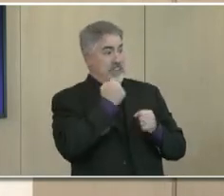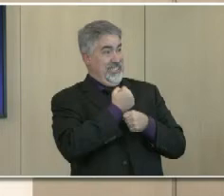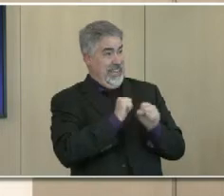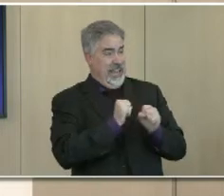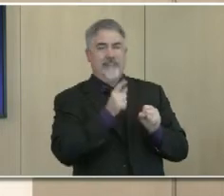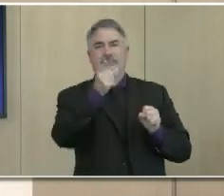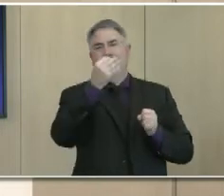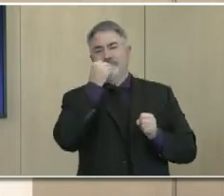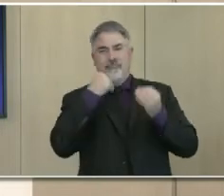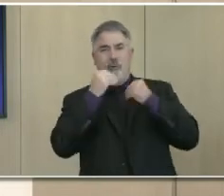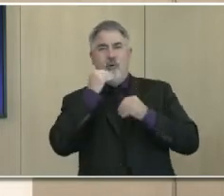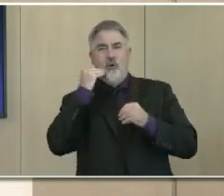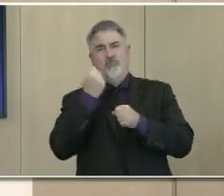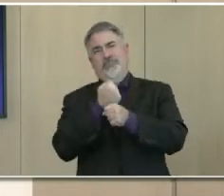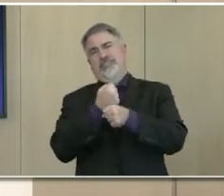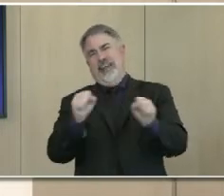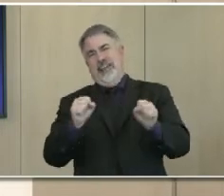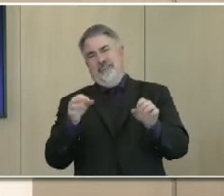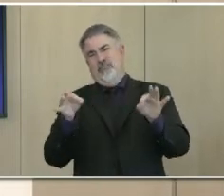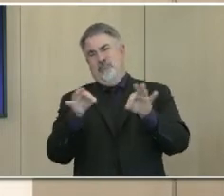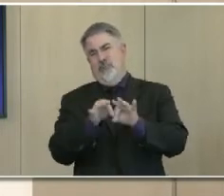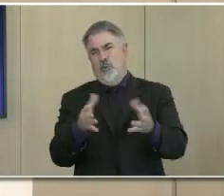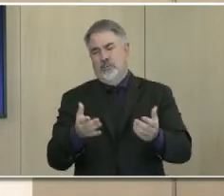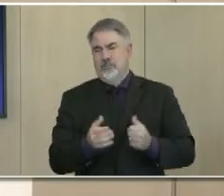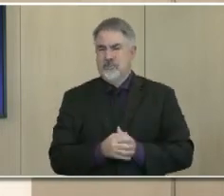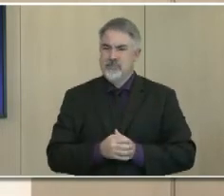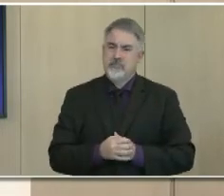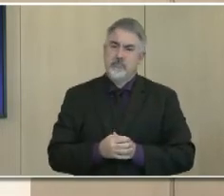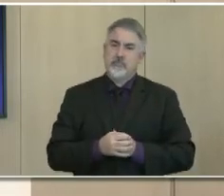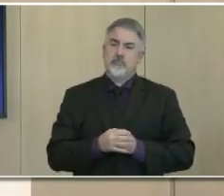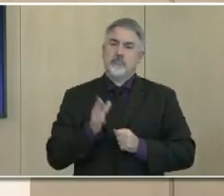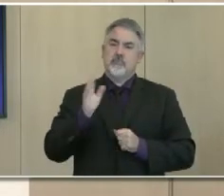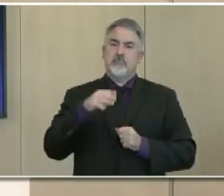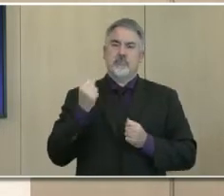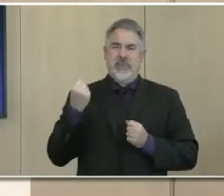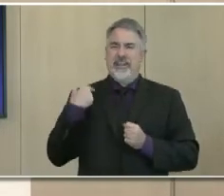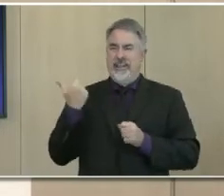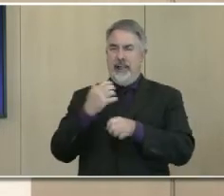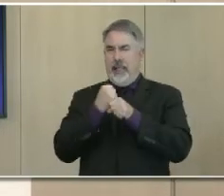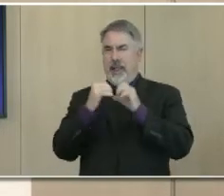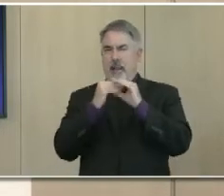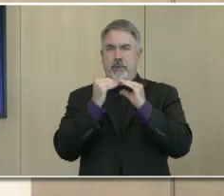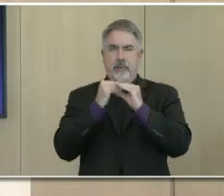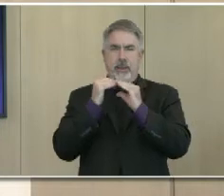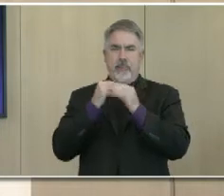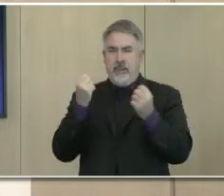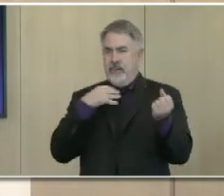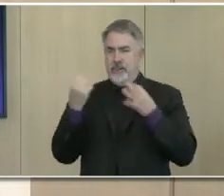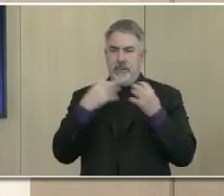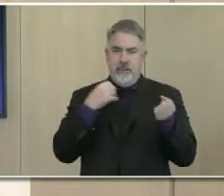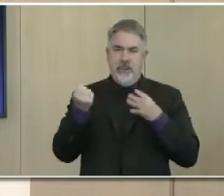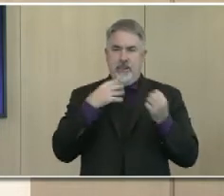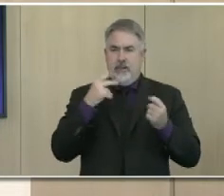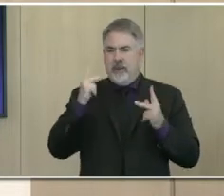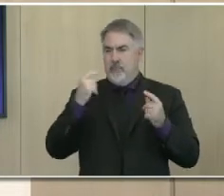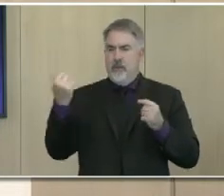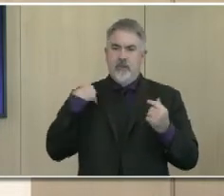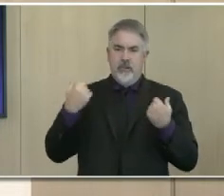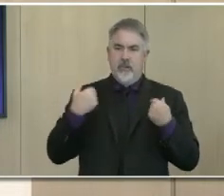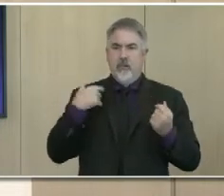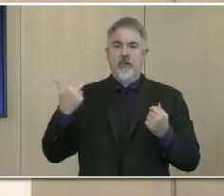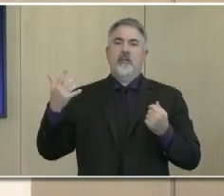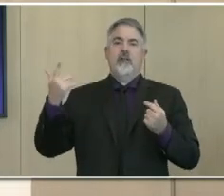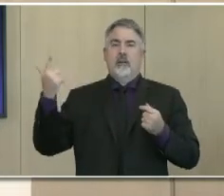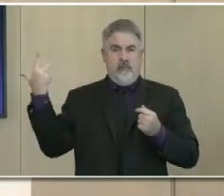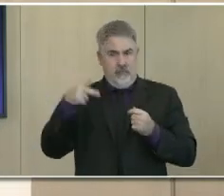of fact, we've been getting a lot of emails, Facebook messages, people coming to the restaurant to pick up curbside that are thanking us